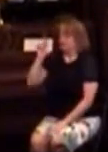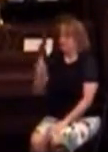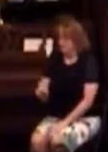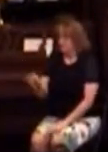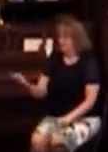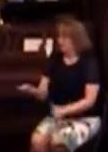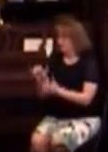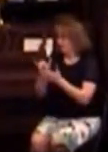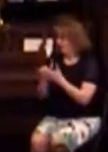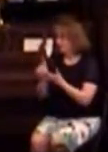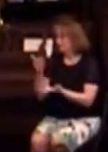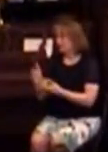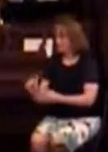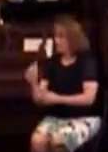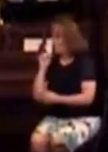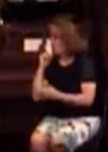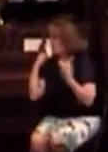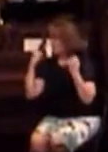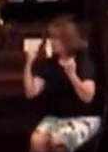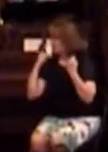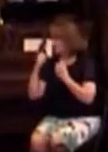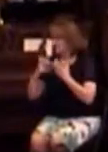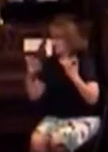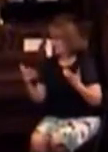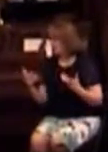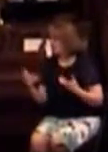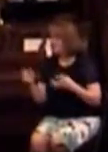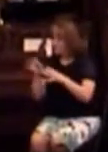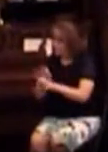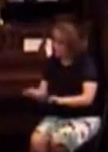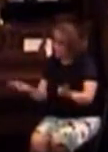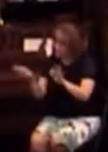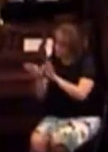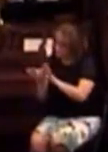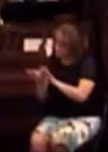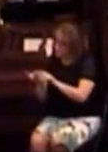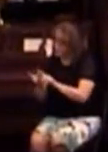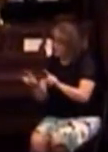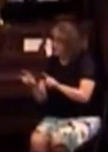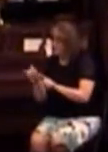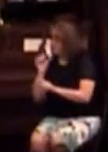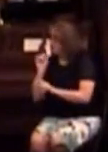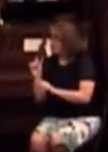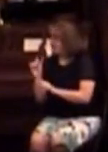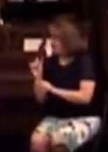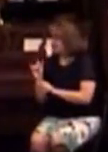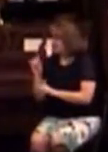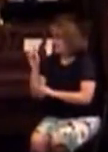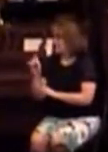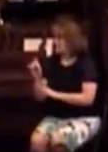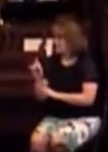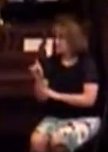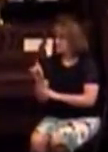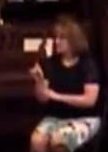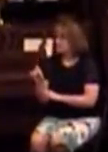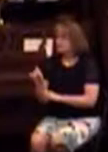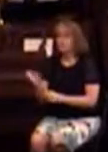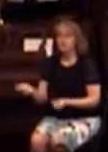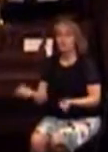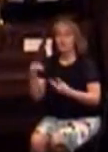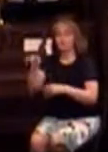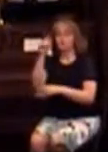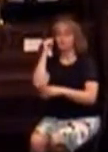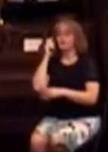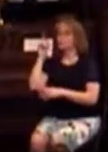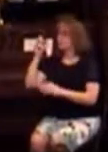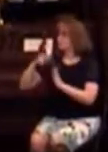so I probably won't. It's important, not urgent. How many of you think it's really important to read your Bible every day? You're in church. Come on, come on. Hands up,